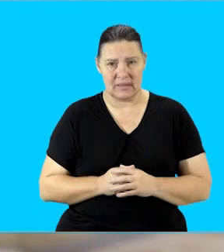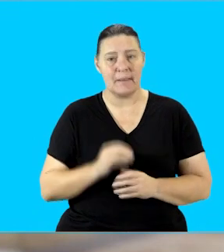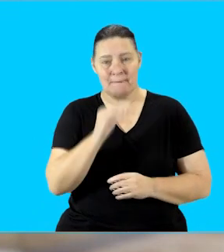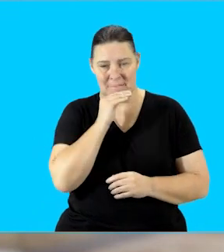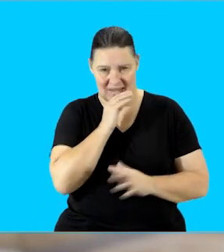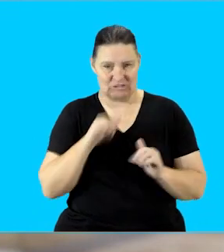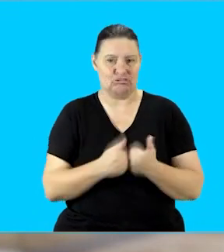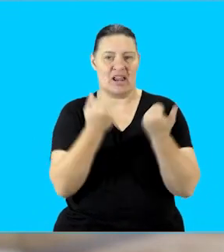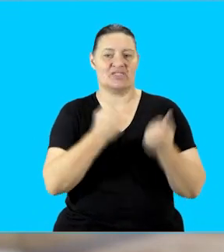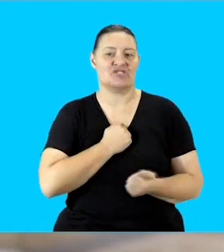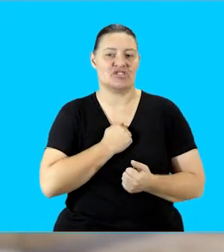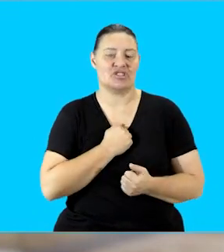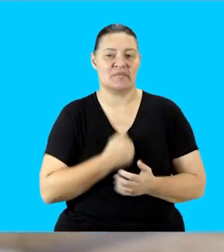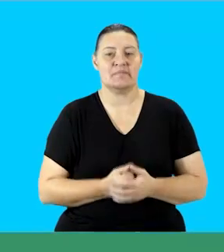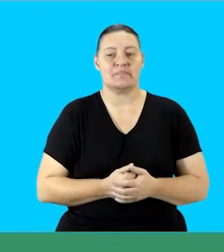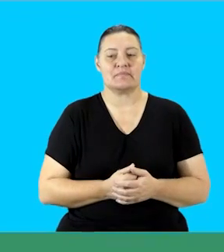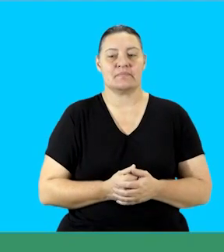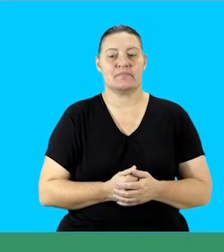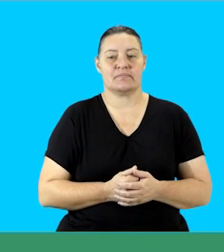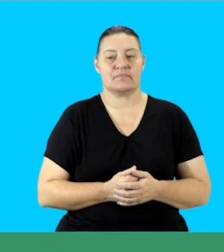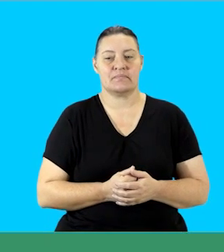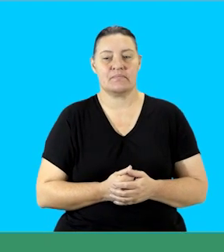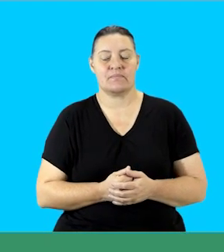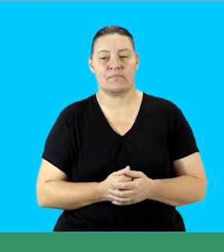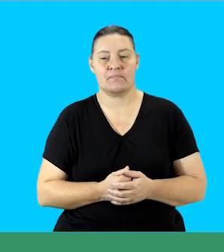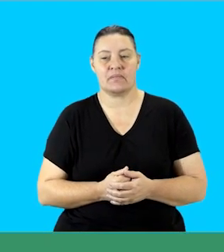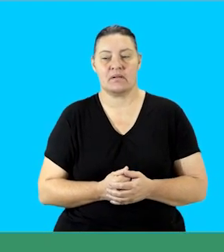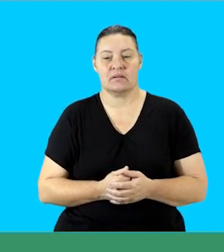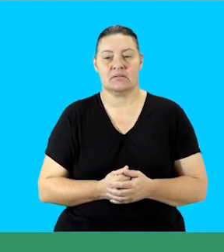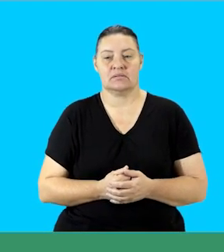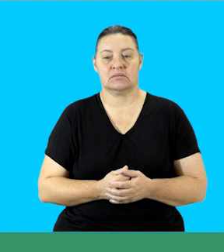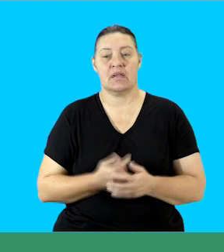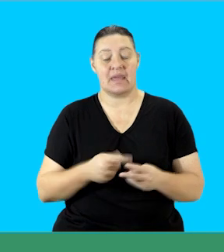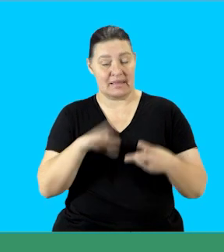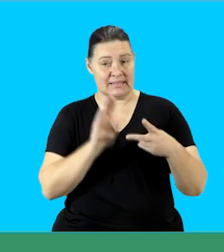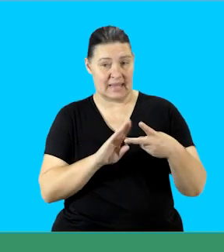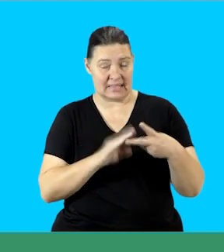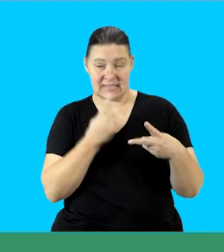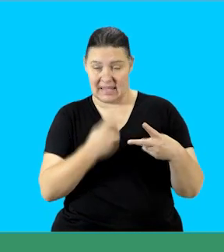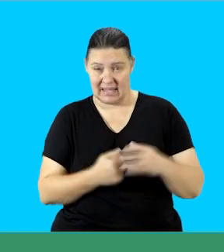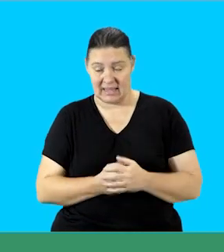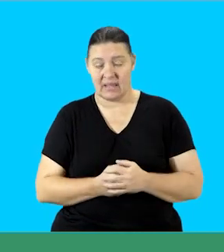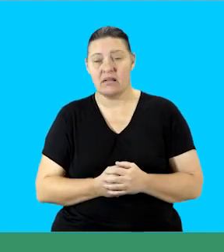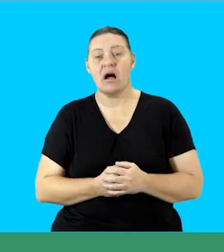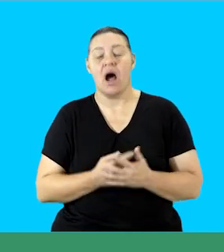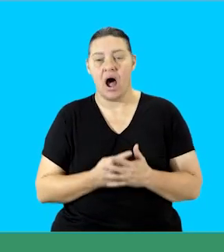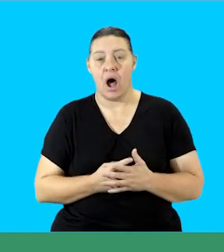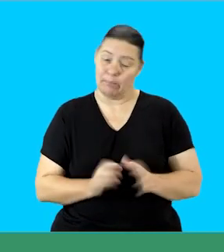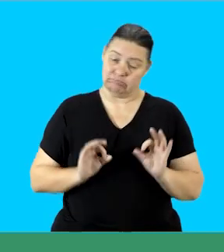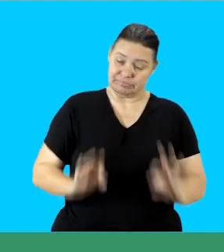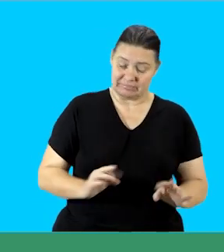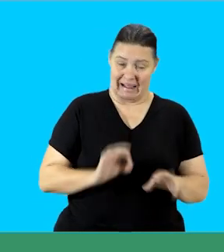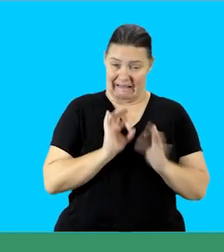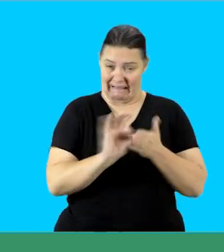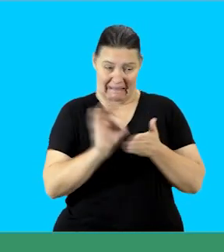be our challenge, the first challenge. Then we move on to the second statement. Due to lack of proper